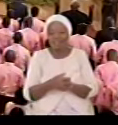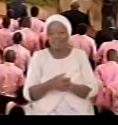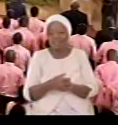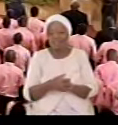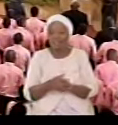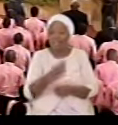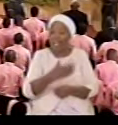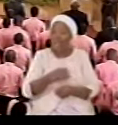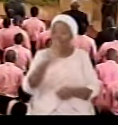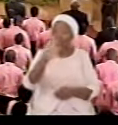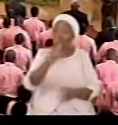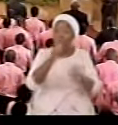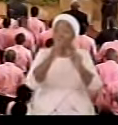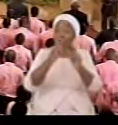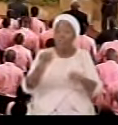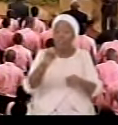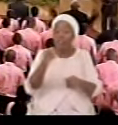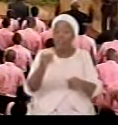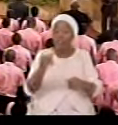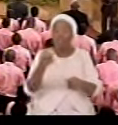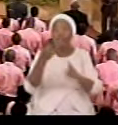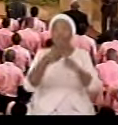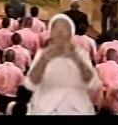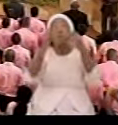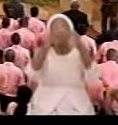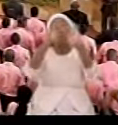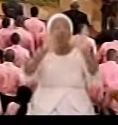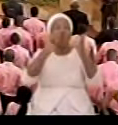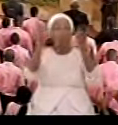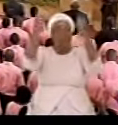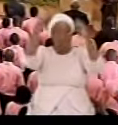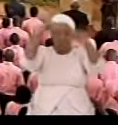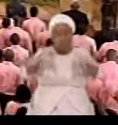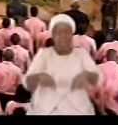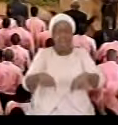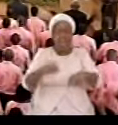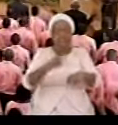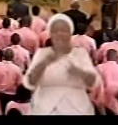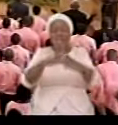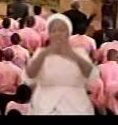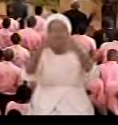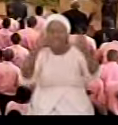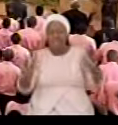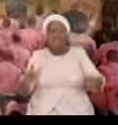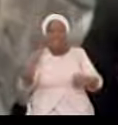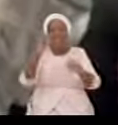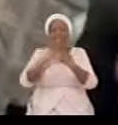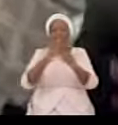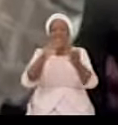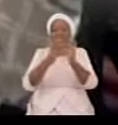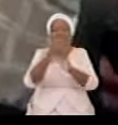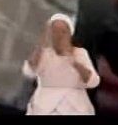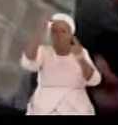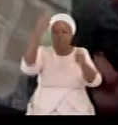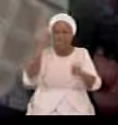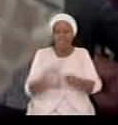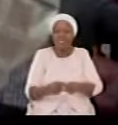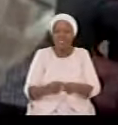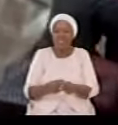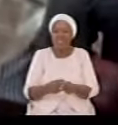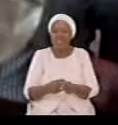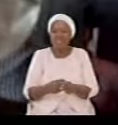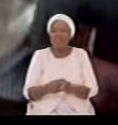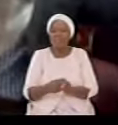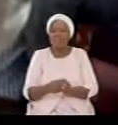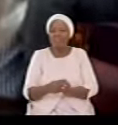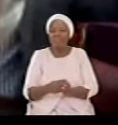And your blessings from heaven will come down mightily in Jesus' name.